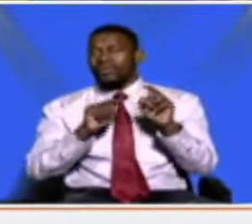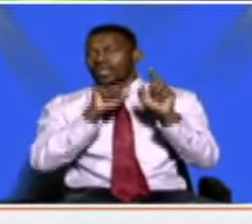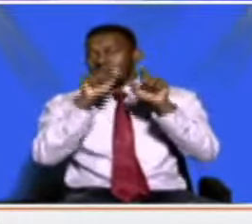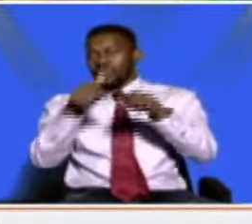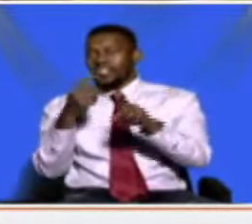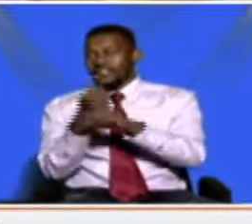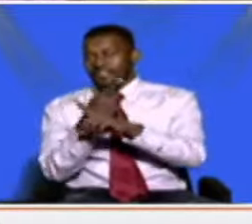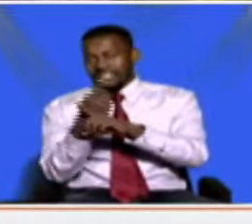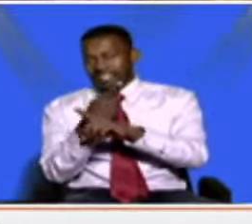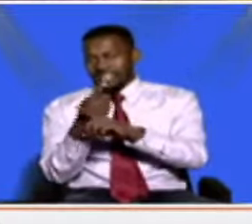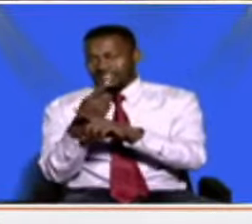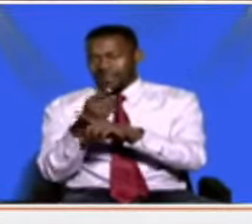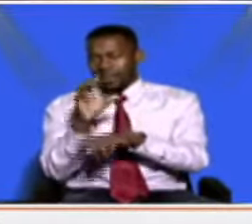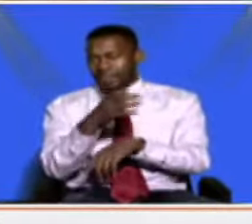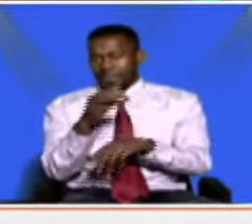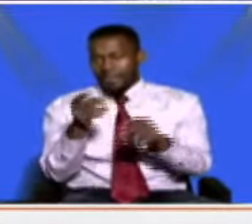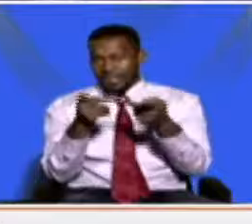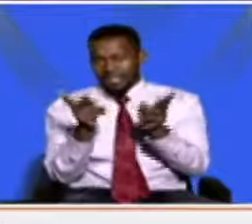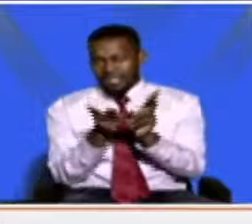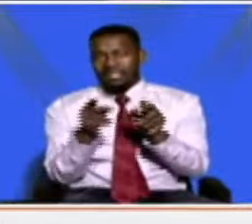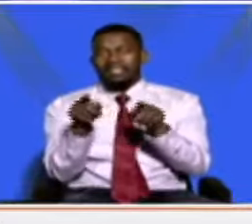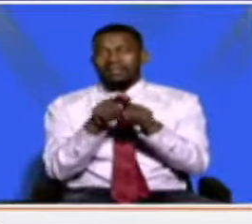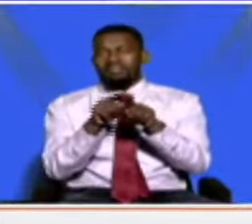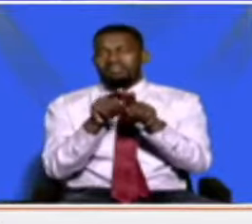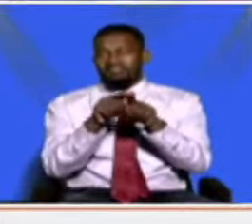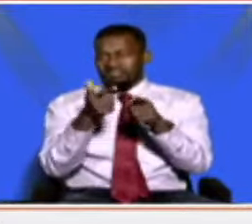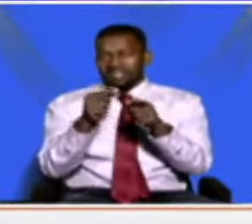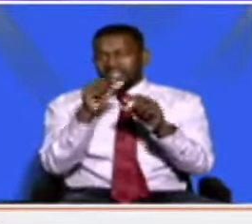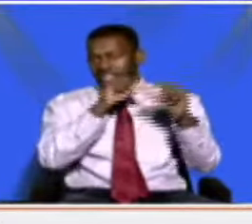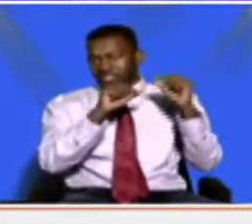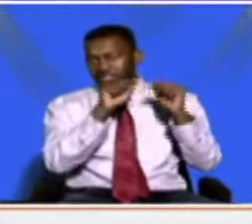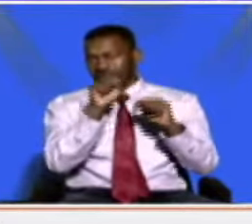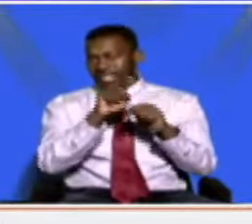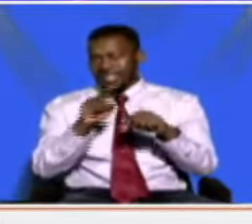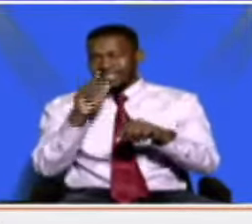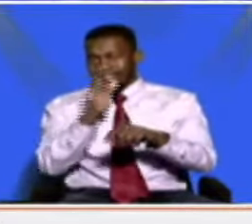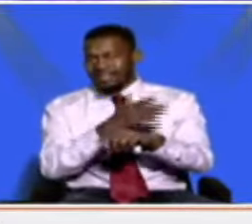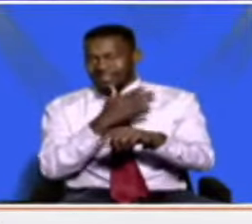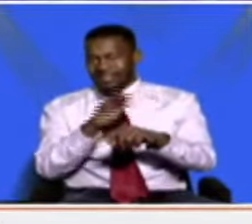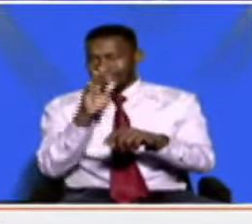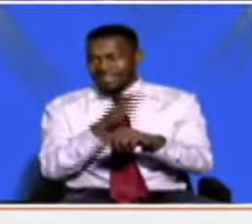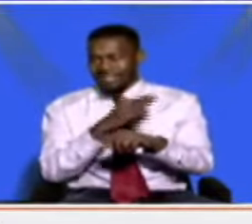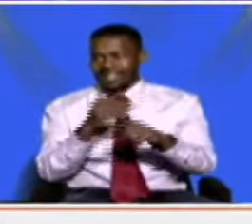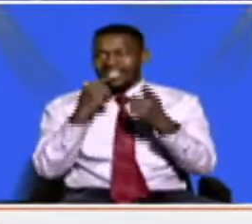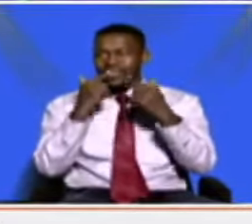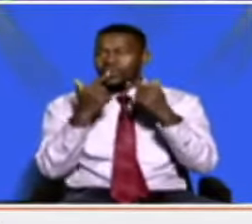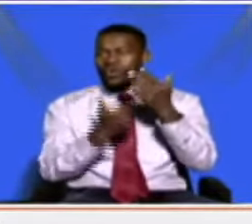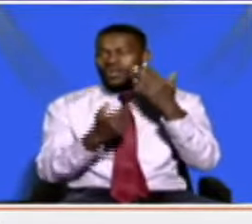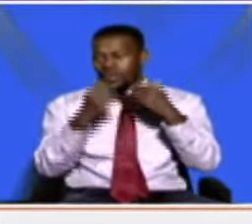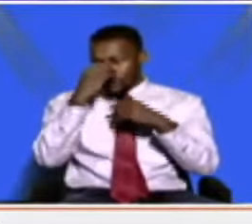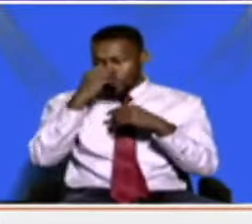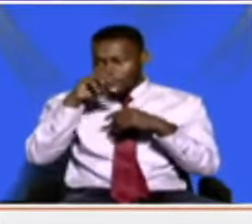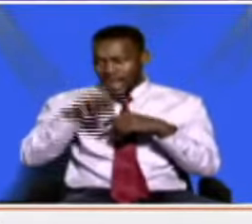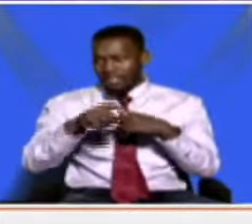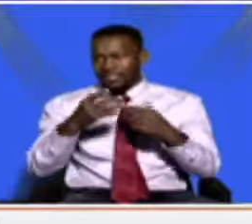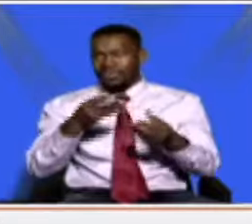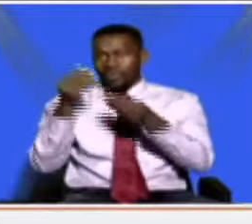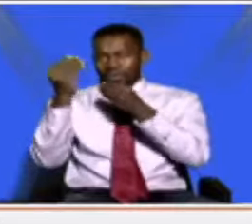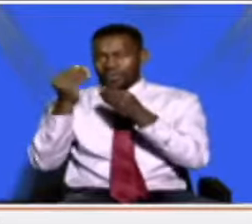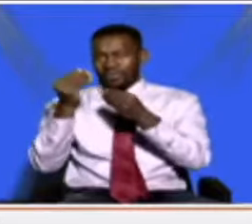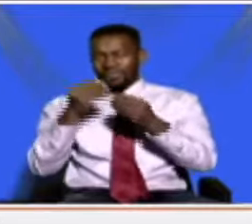another, Gen Zs joined in singing patriotic songs and chanting, "Ruto must go," as the clock struck